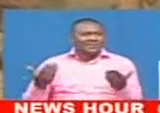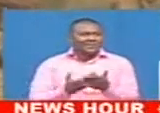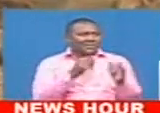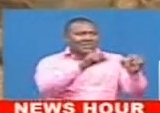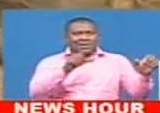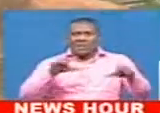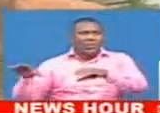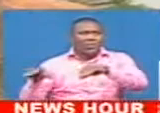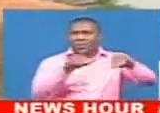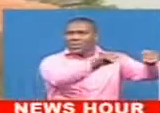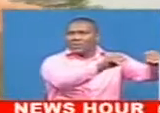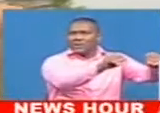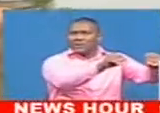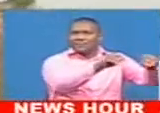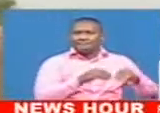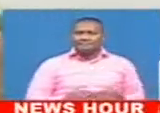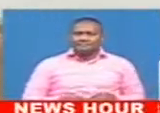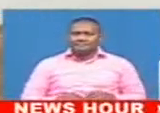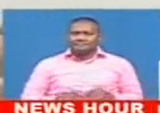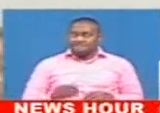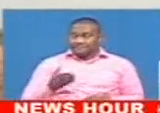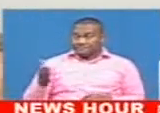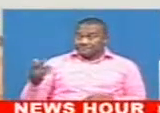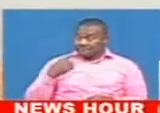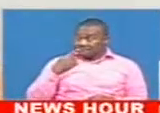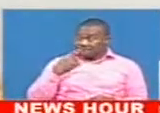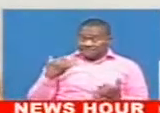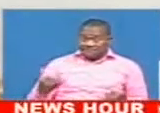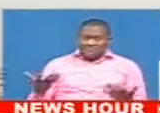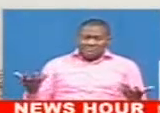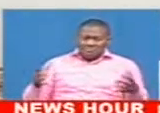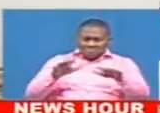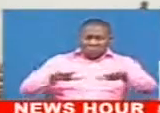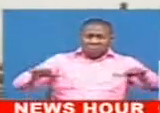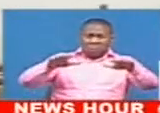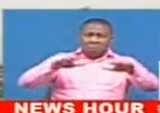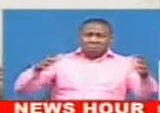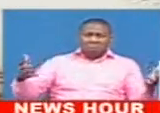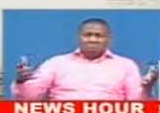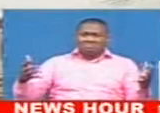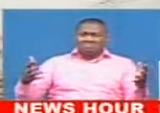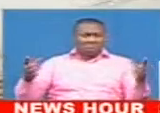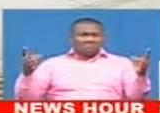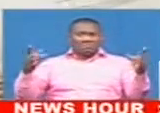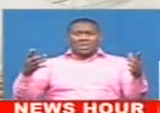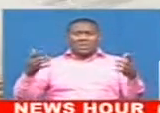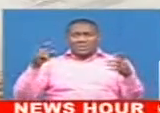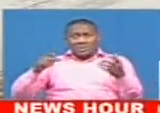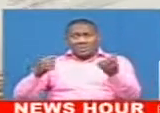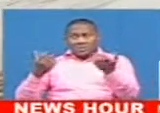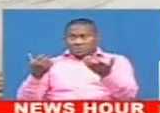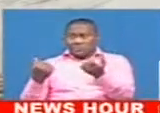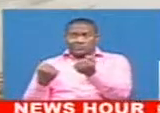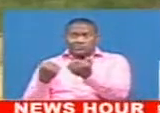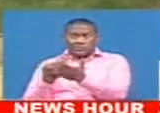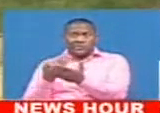new site for the affected residents. According to them, what is left now is the financial support to enable them